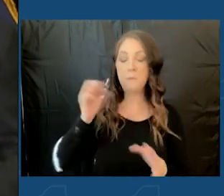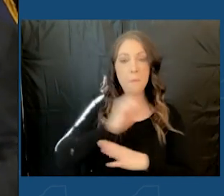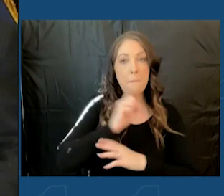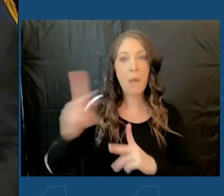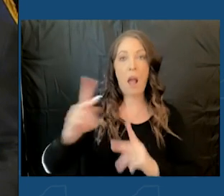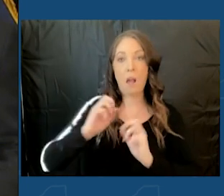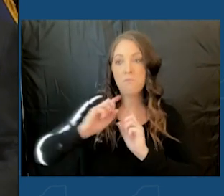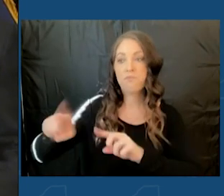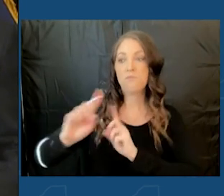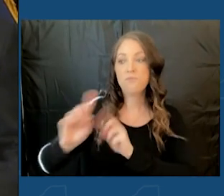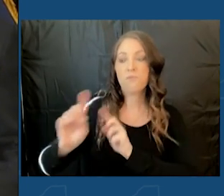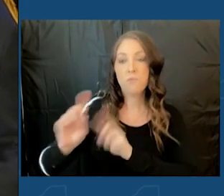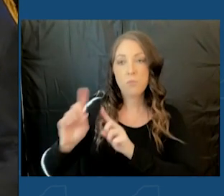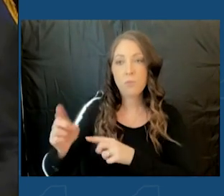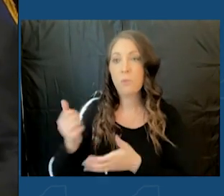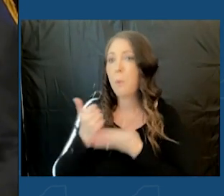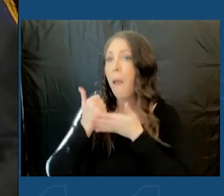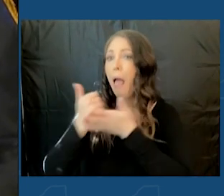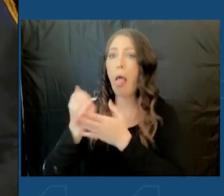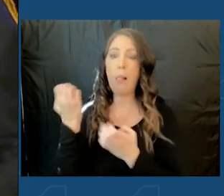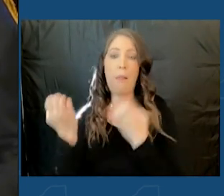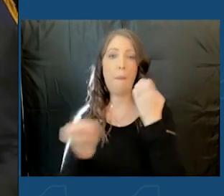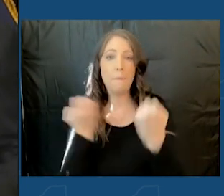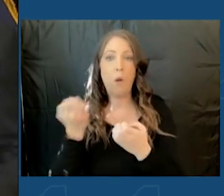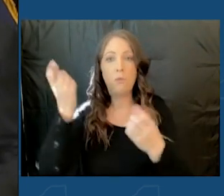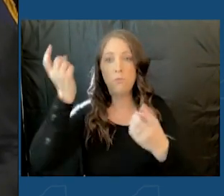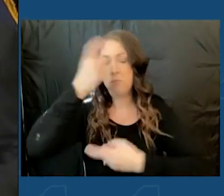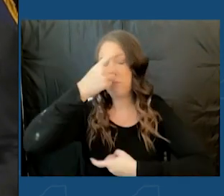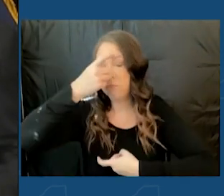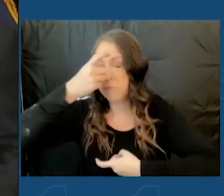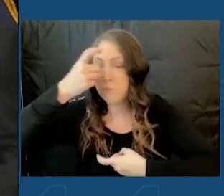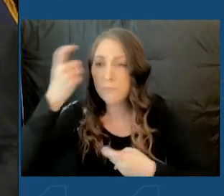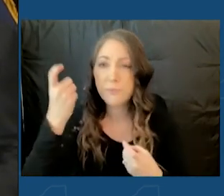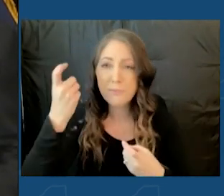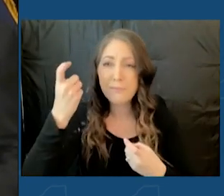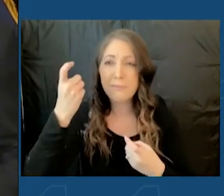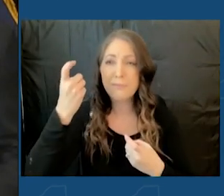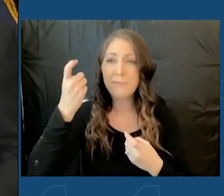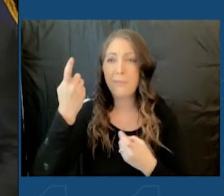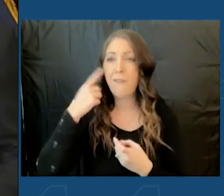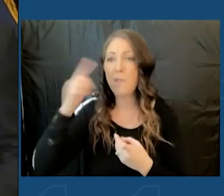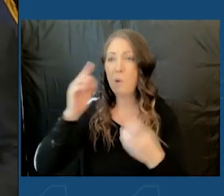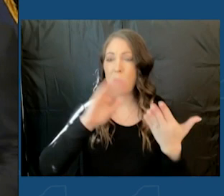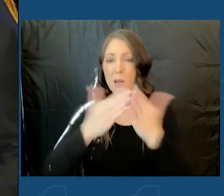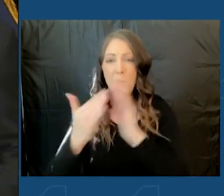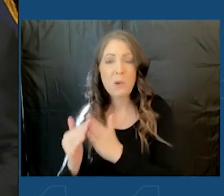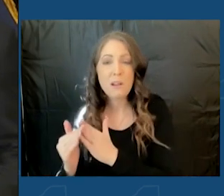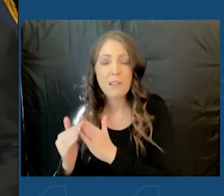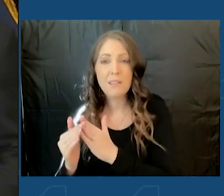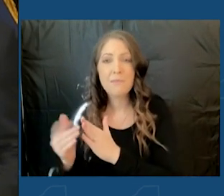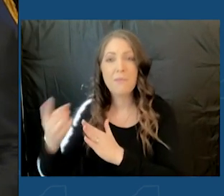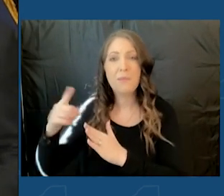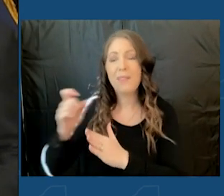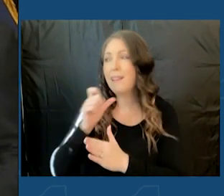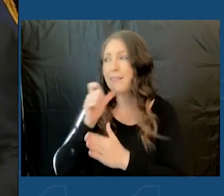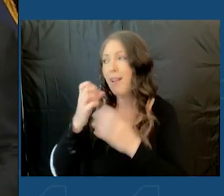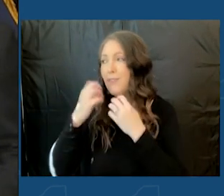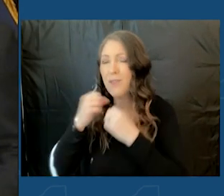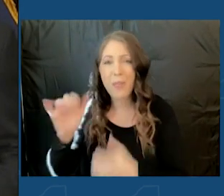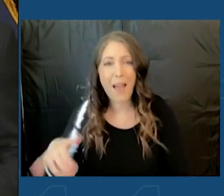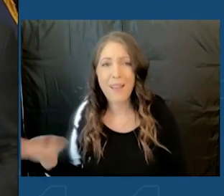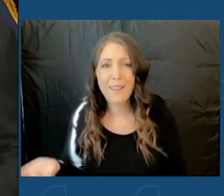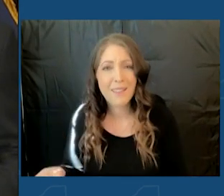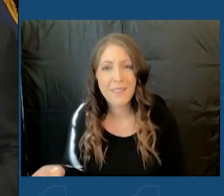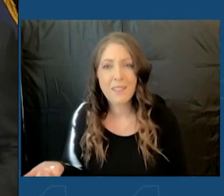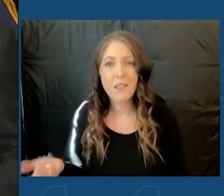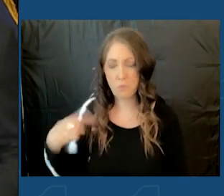the emotional scars and the trauma of what that has done to a community that didn't deserve that, and we're there for